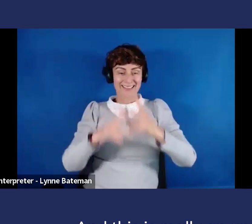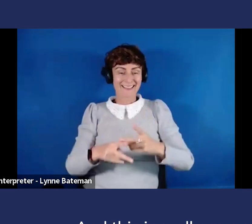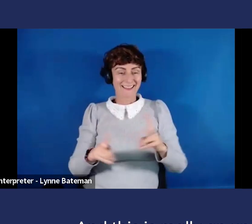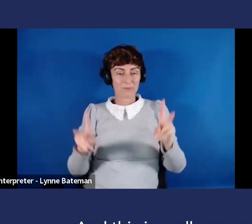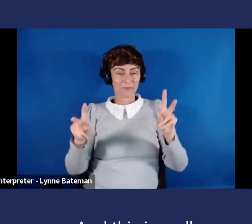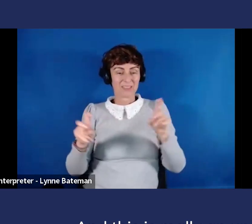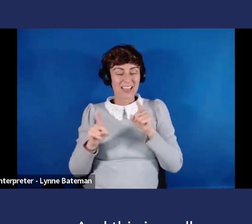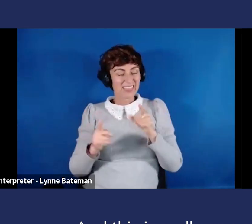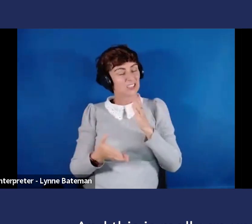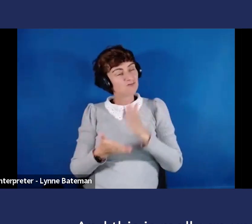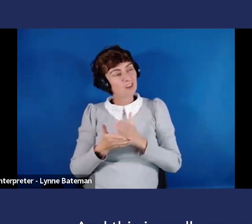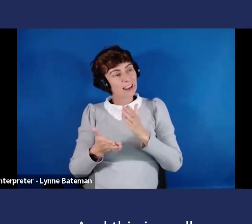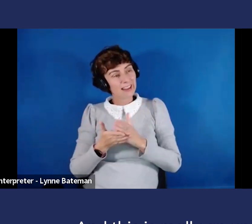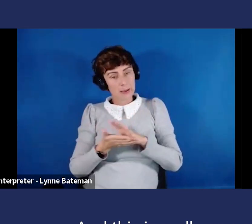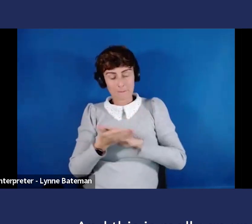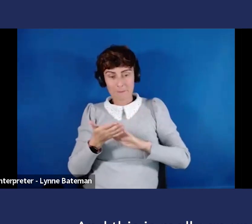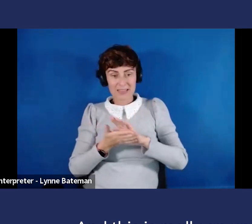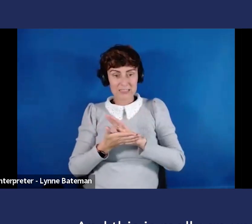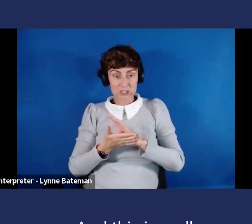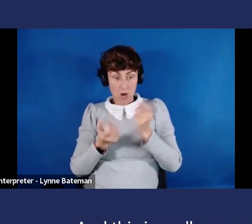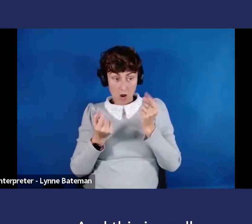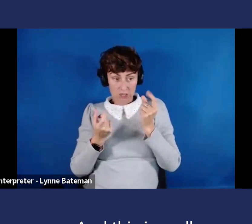an understanding and an embedding of